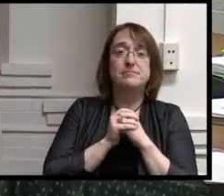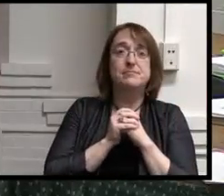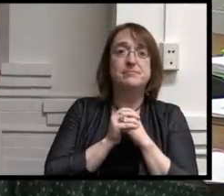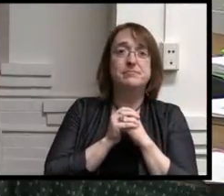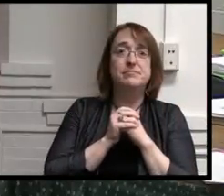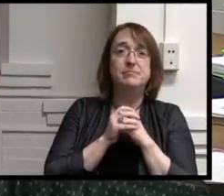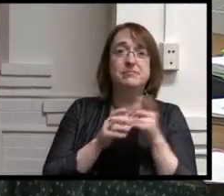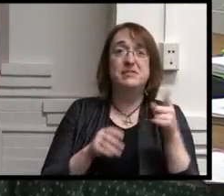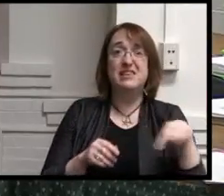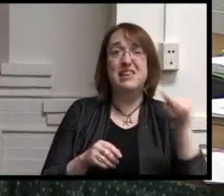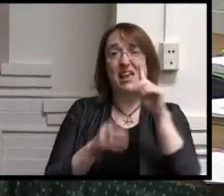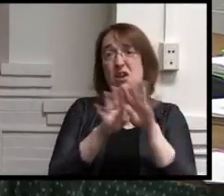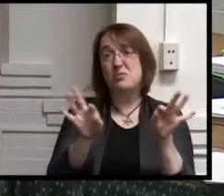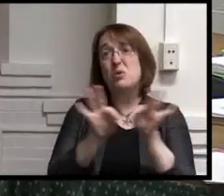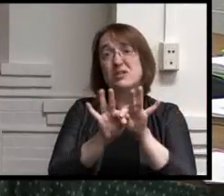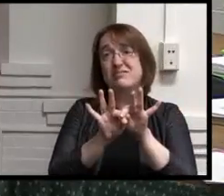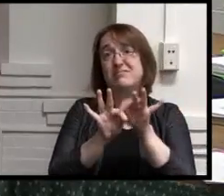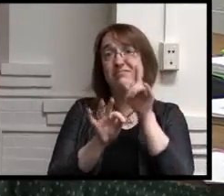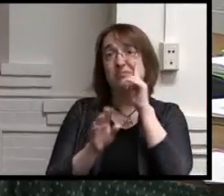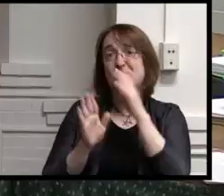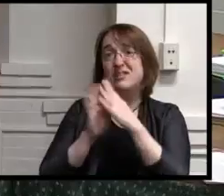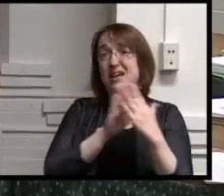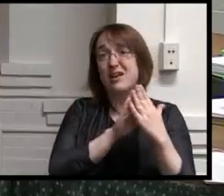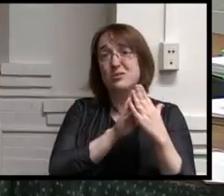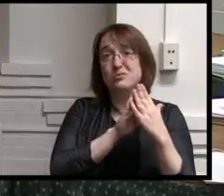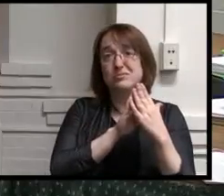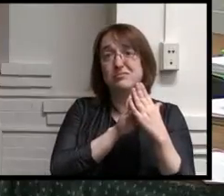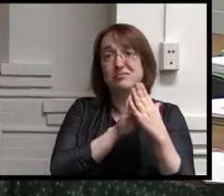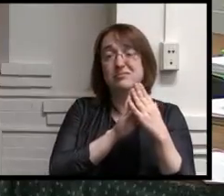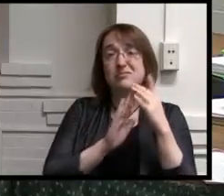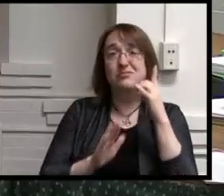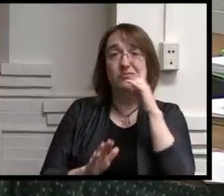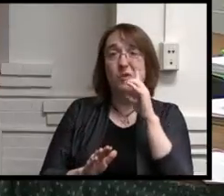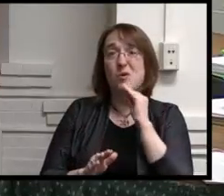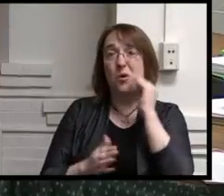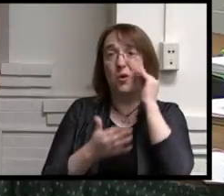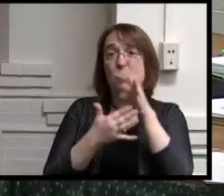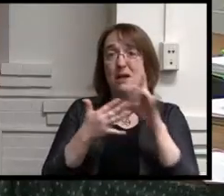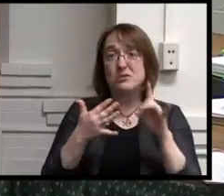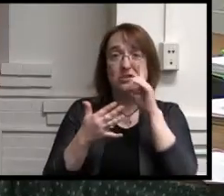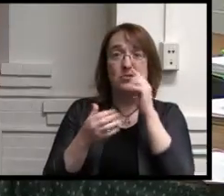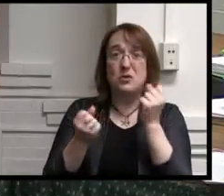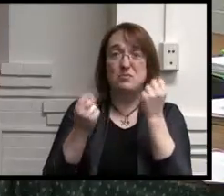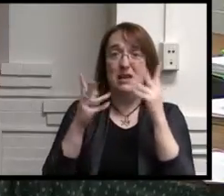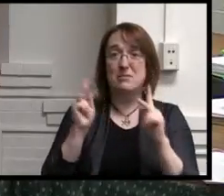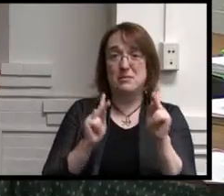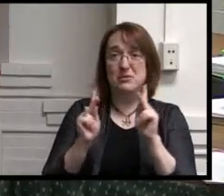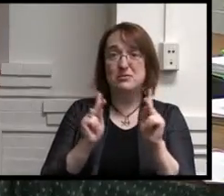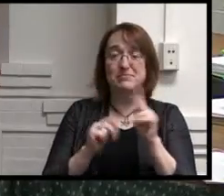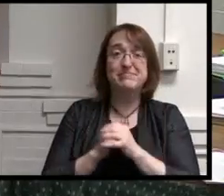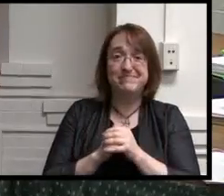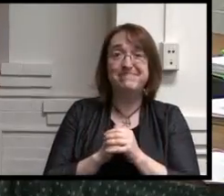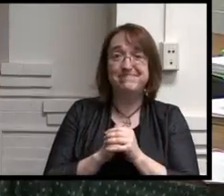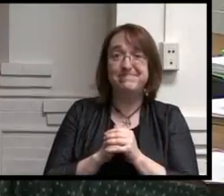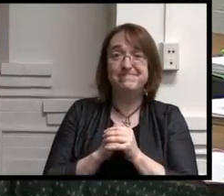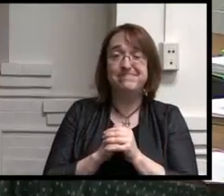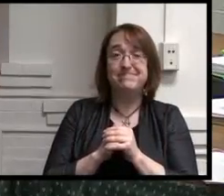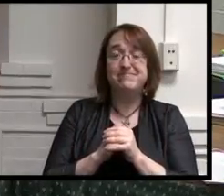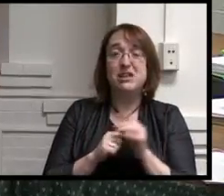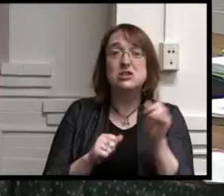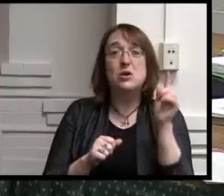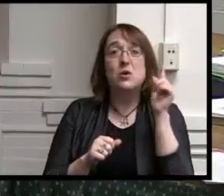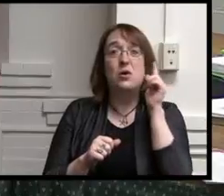They serve a vital function in the town for housing for many of our residents, and I think